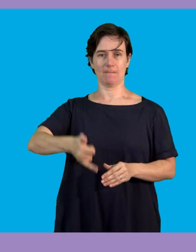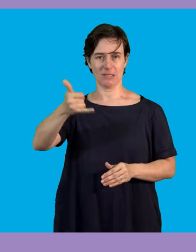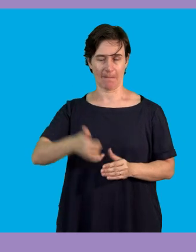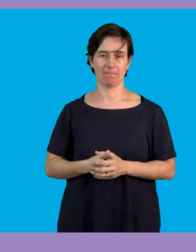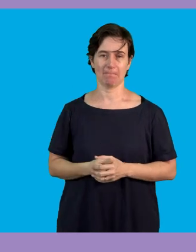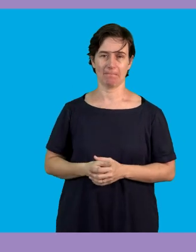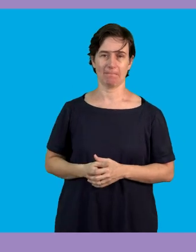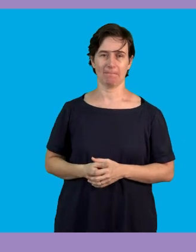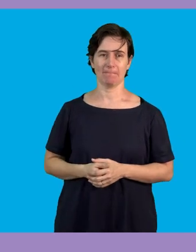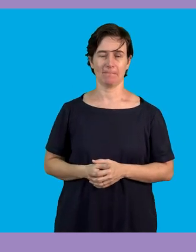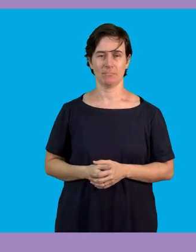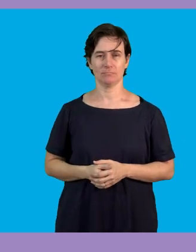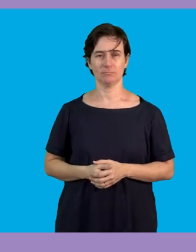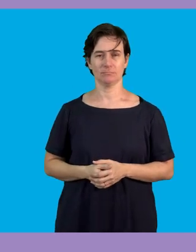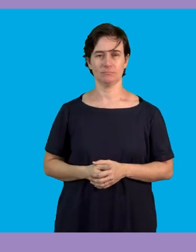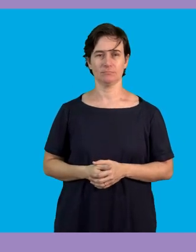So,